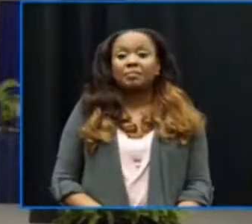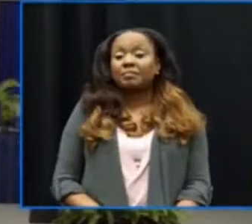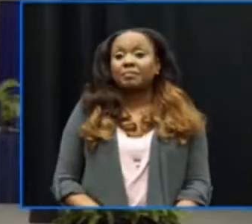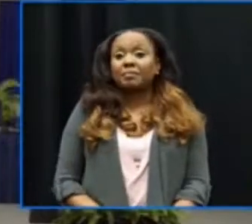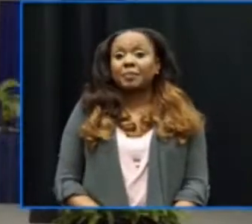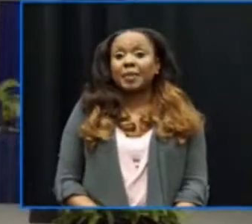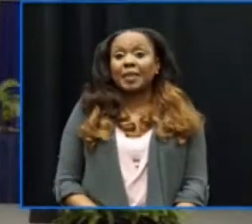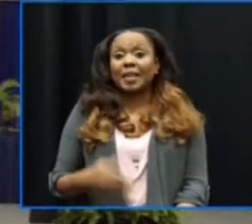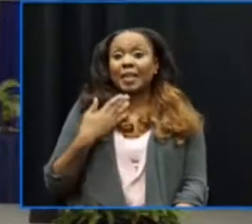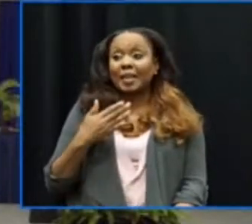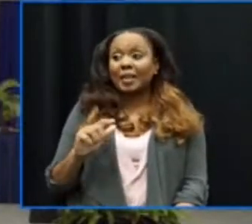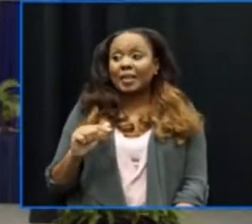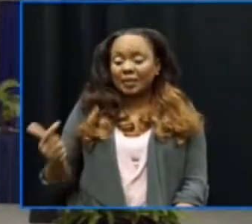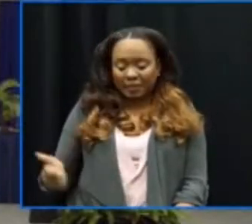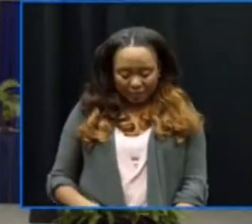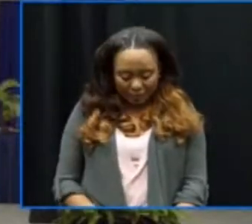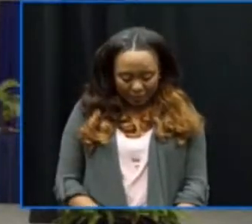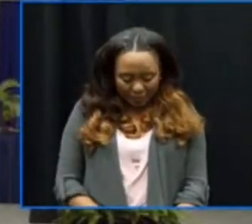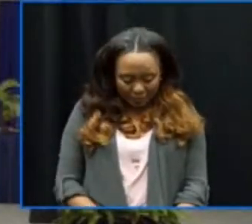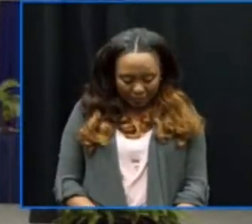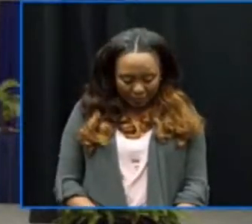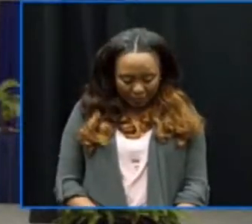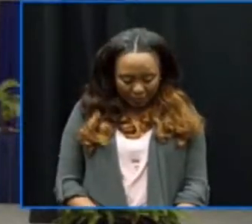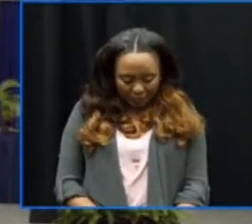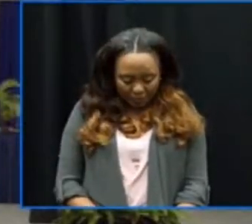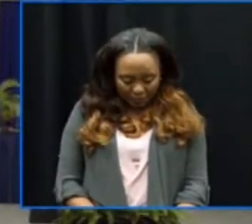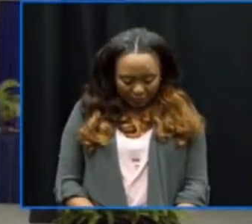Thank you very much, sir. Ms. Moore?